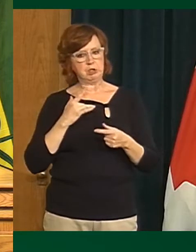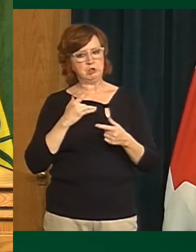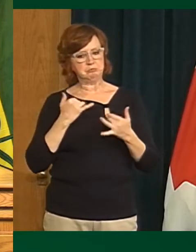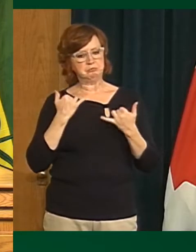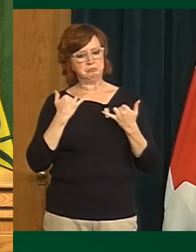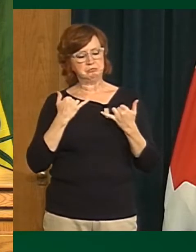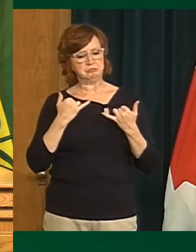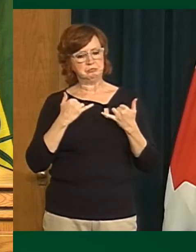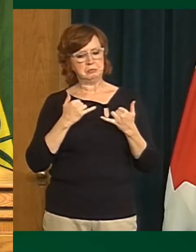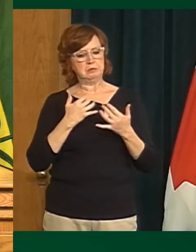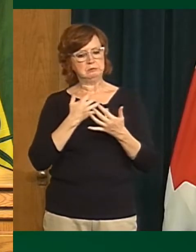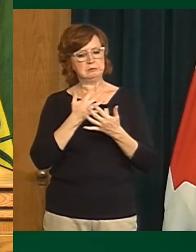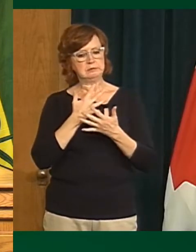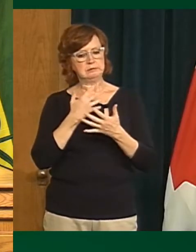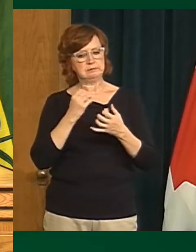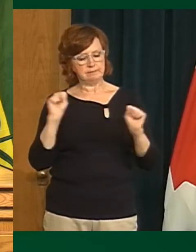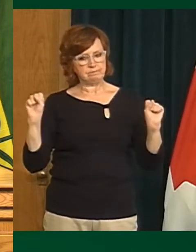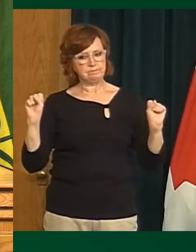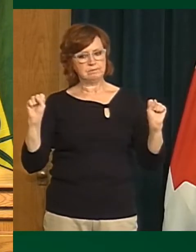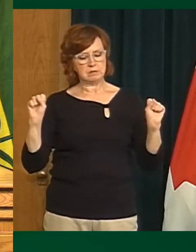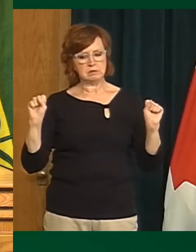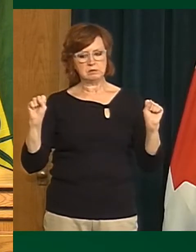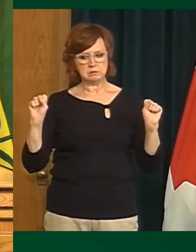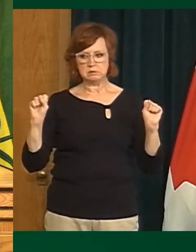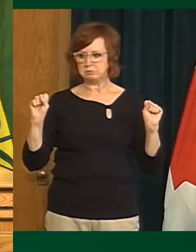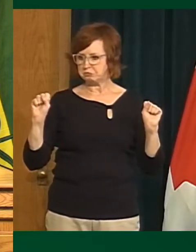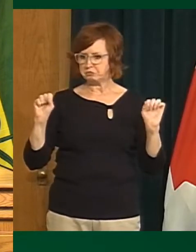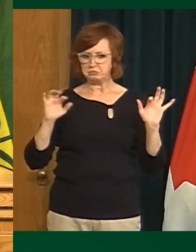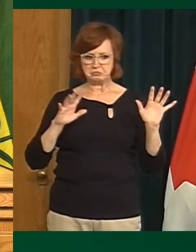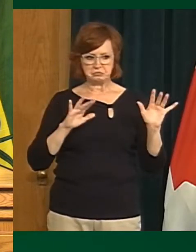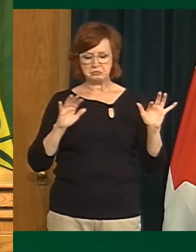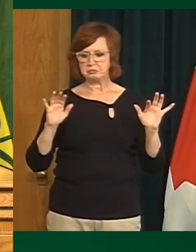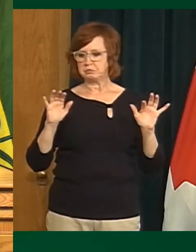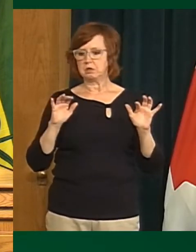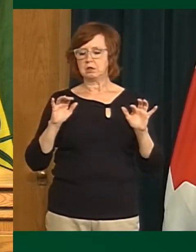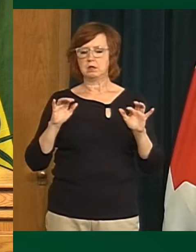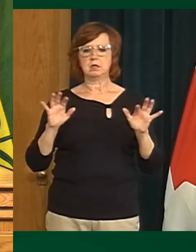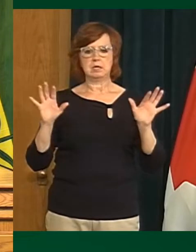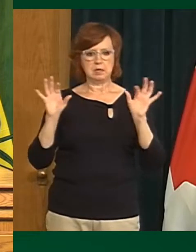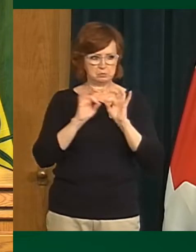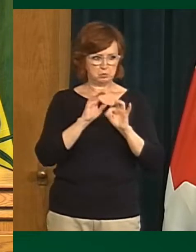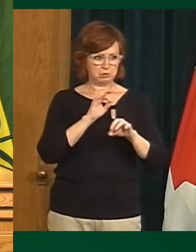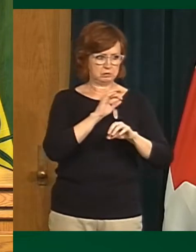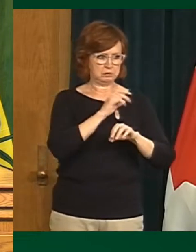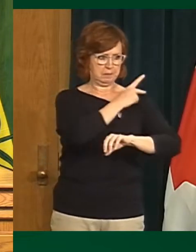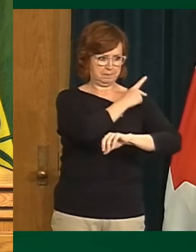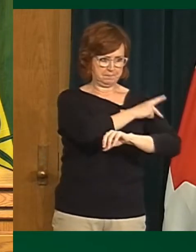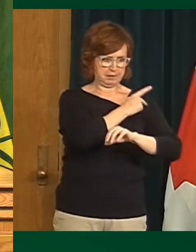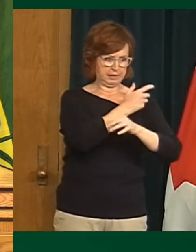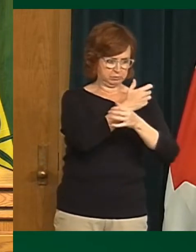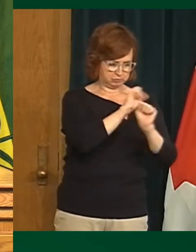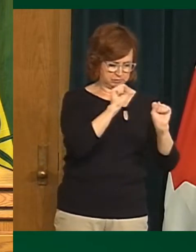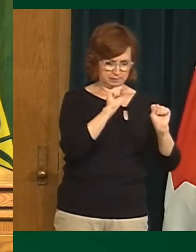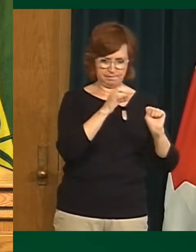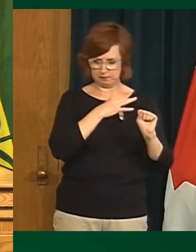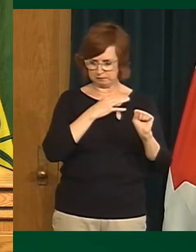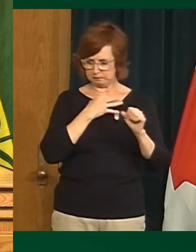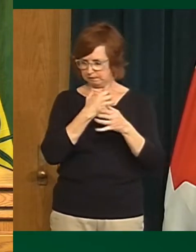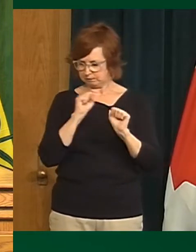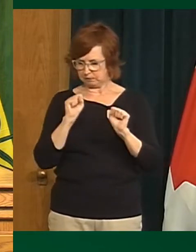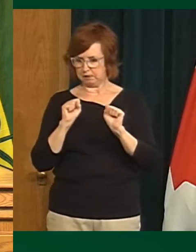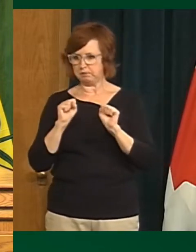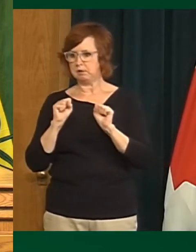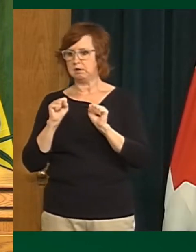service for COVID patients. What we'll be concerned about is ensuring that we can keep all of the staff safe and working in these facilities so that we can have a continuity of